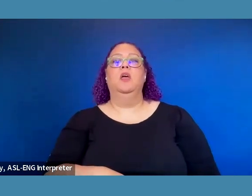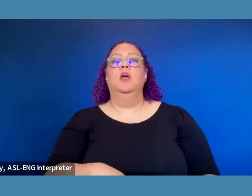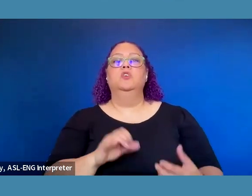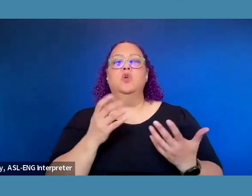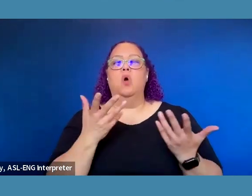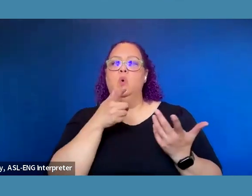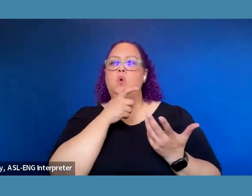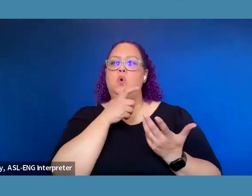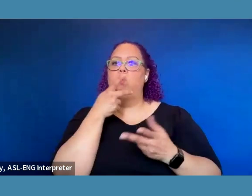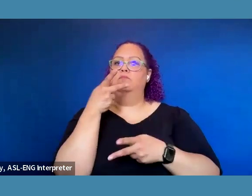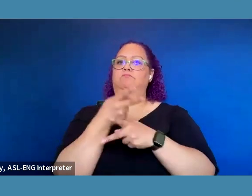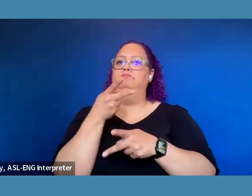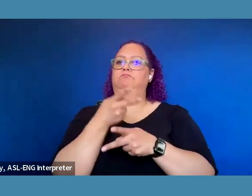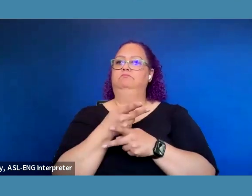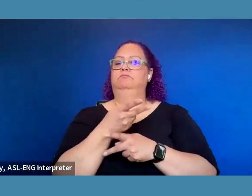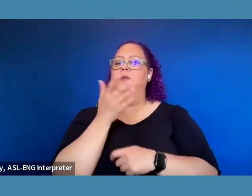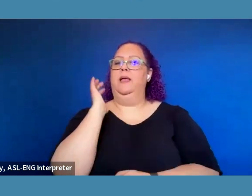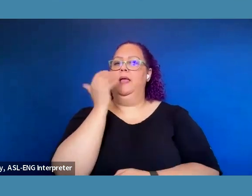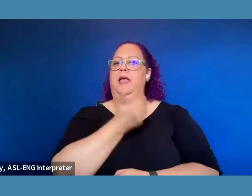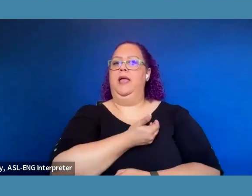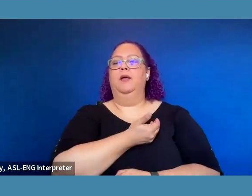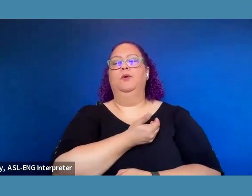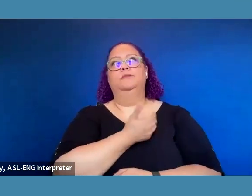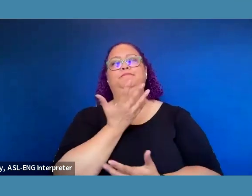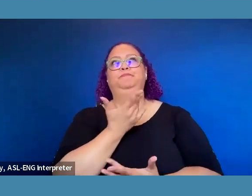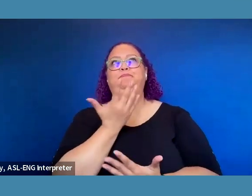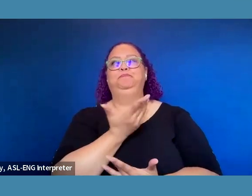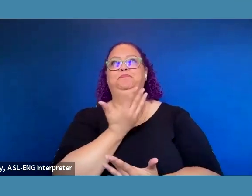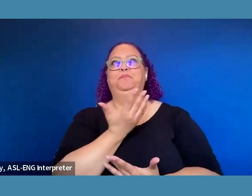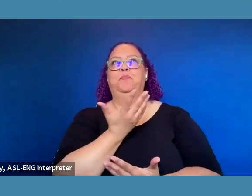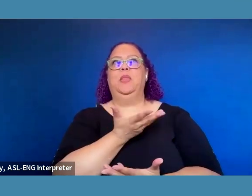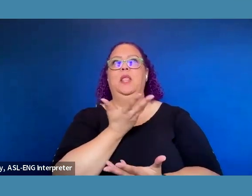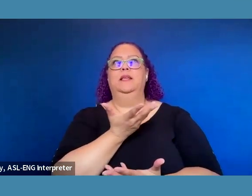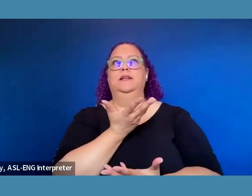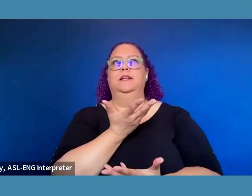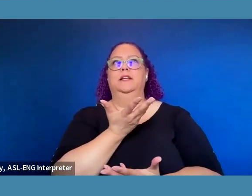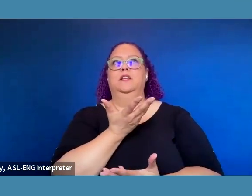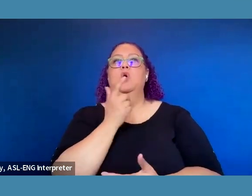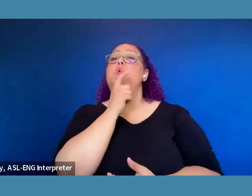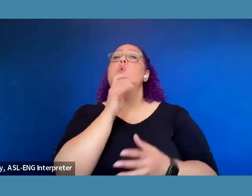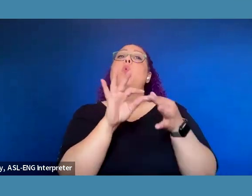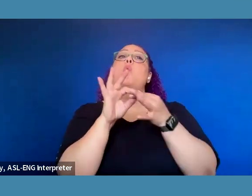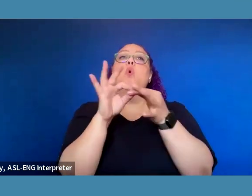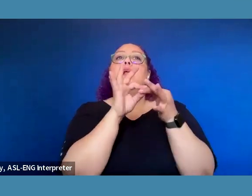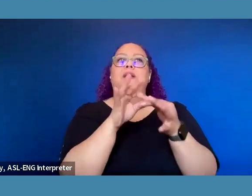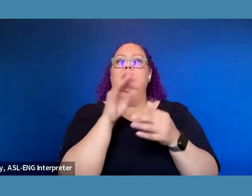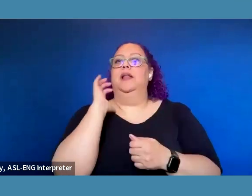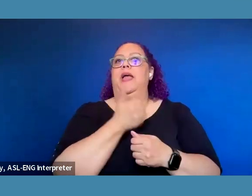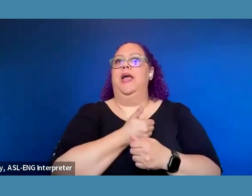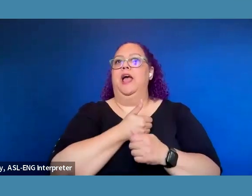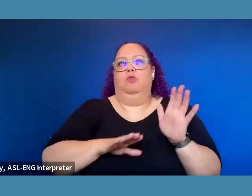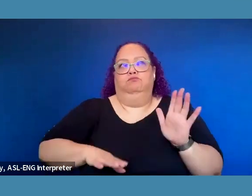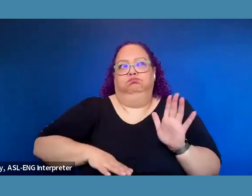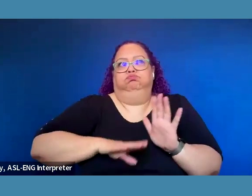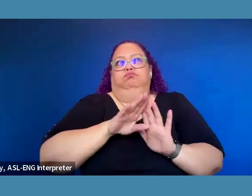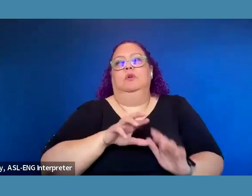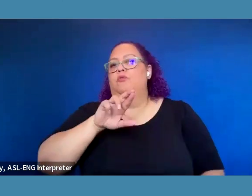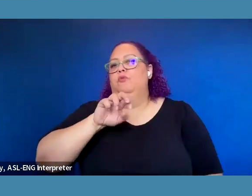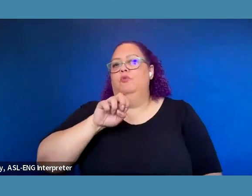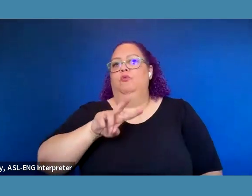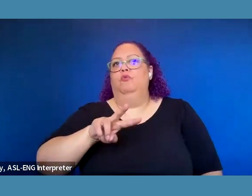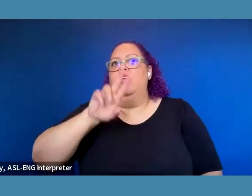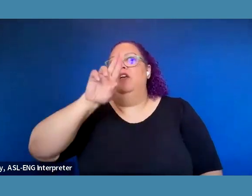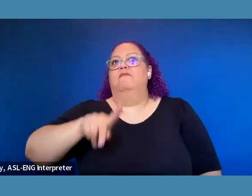or have our or coordinate the Rev Up coalitions, not handle, coordinate the Rev